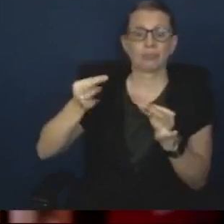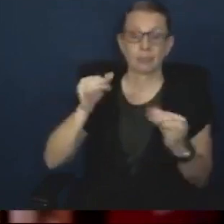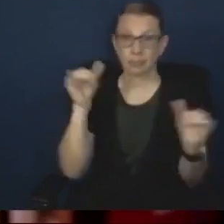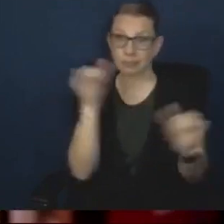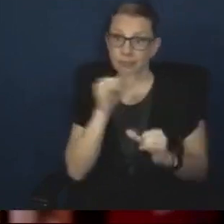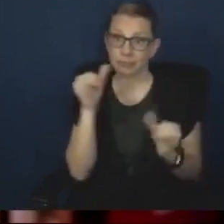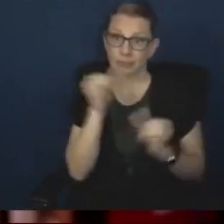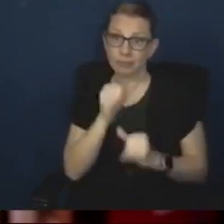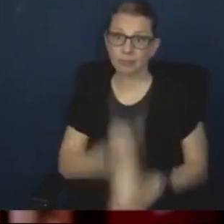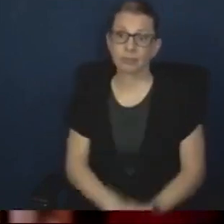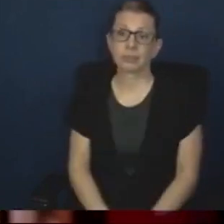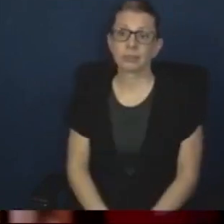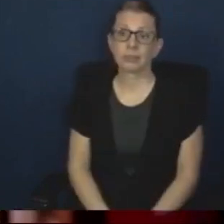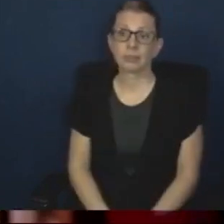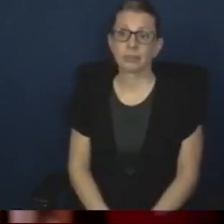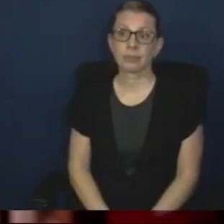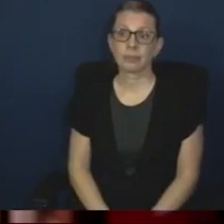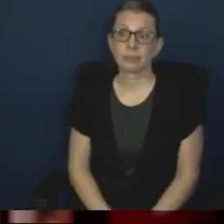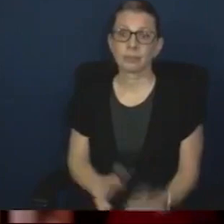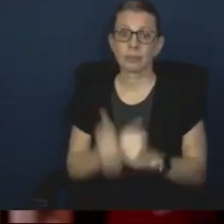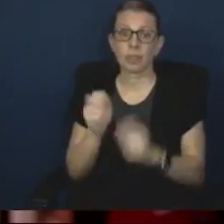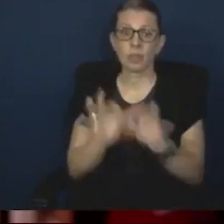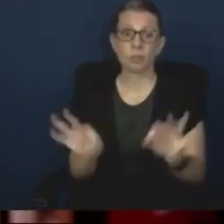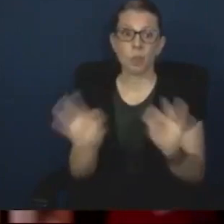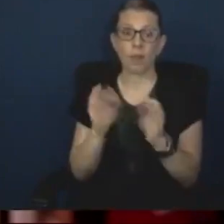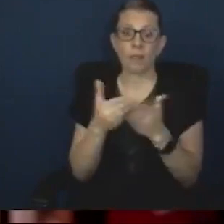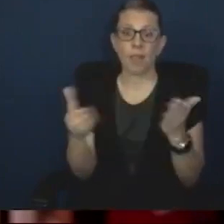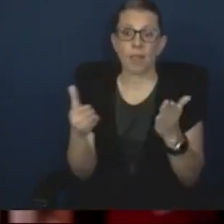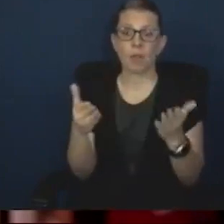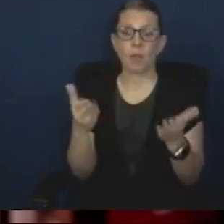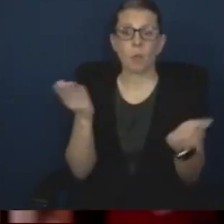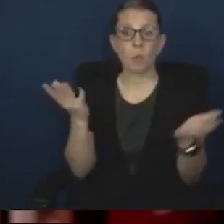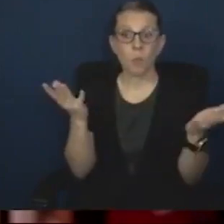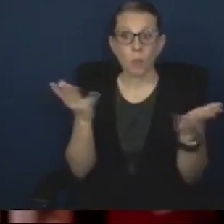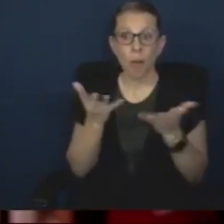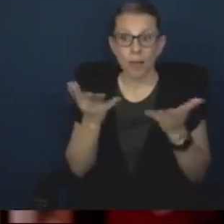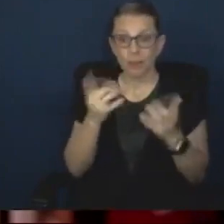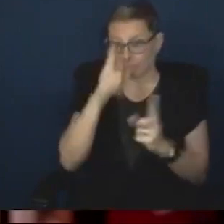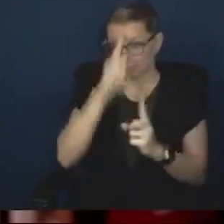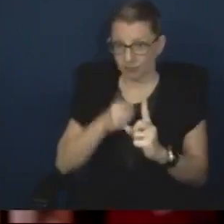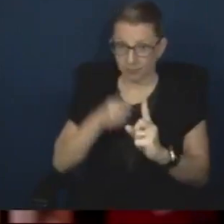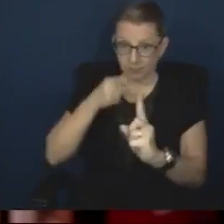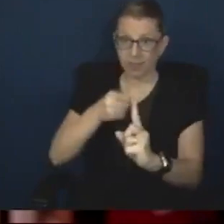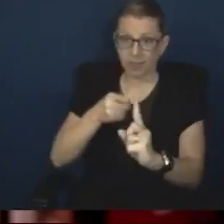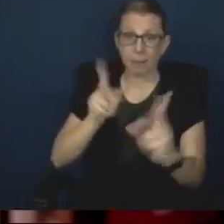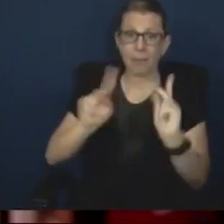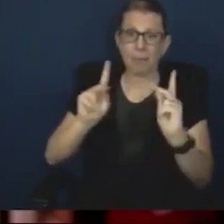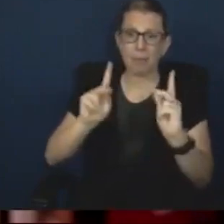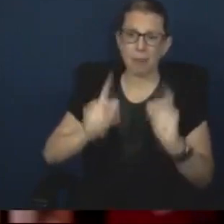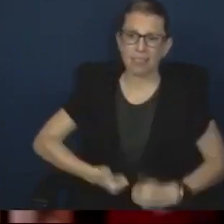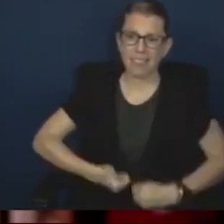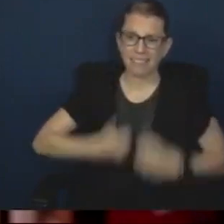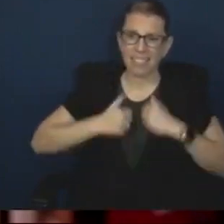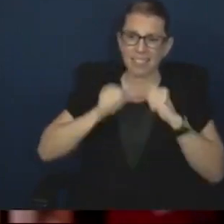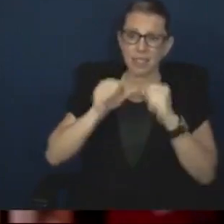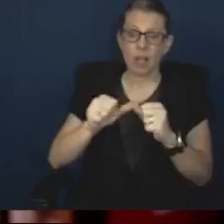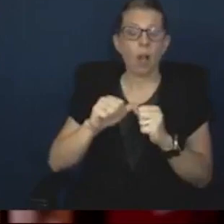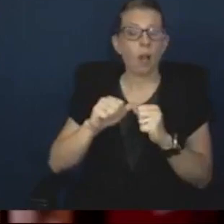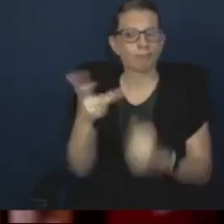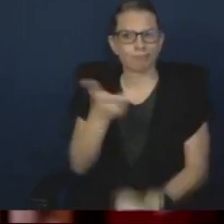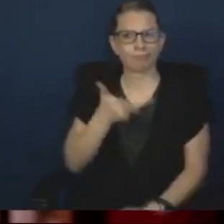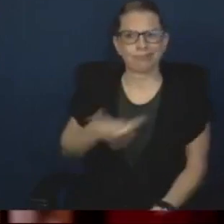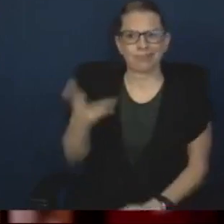And the most important thing is to keep people living. I firmly believe that, and I'm sure all the doctors here today believe that as